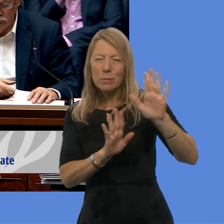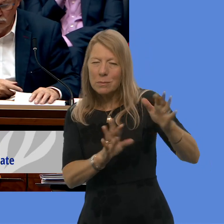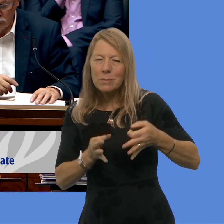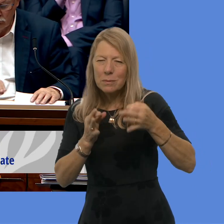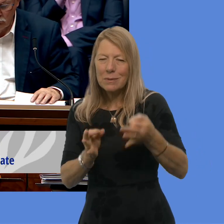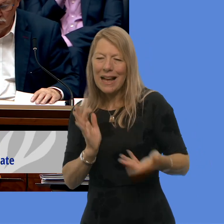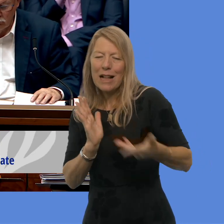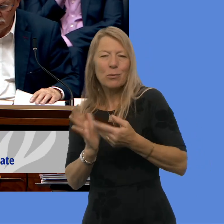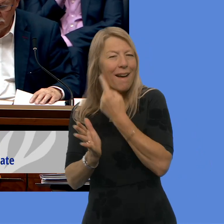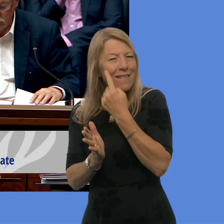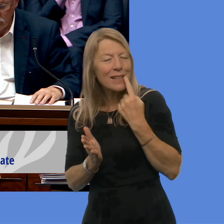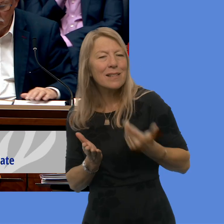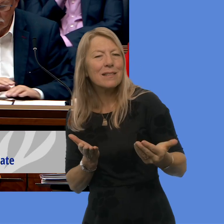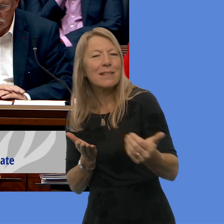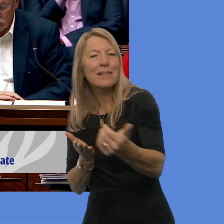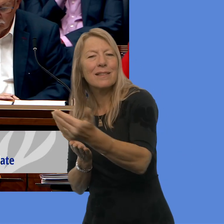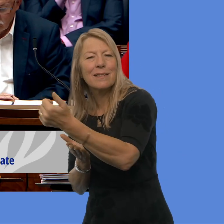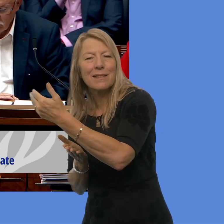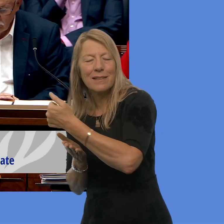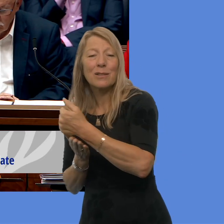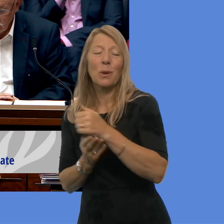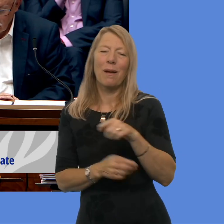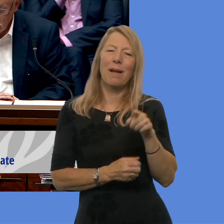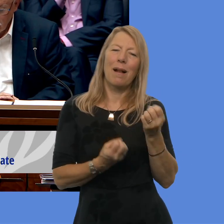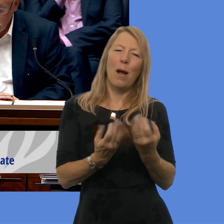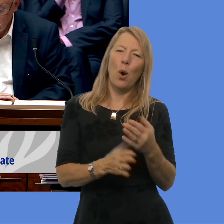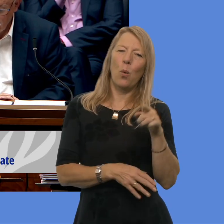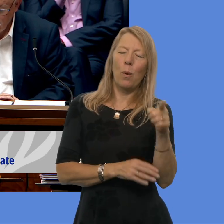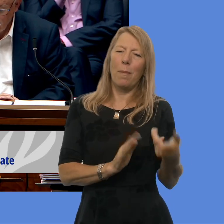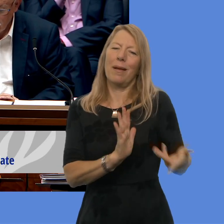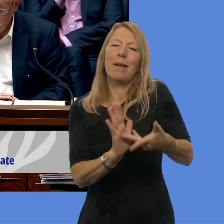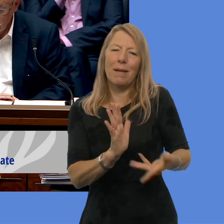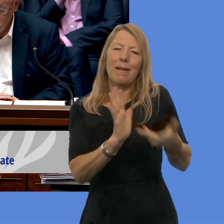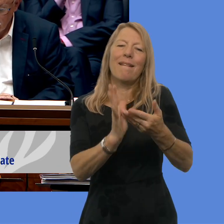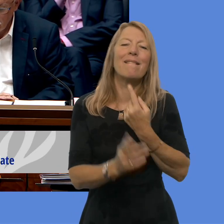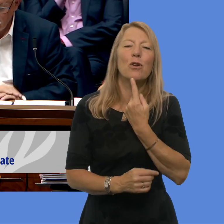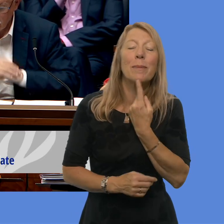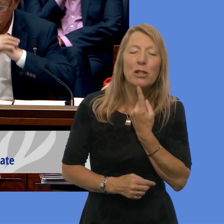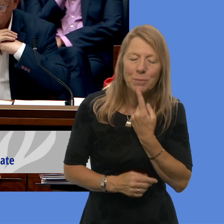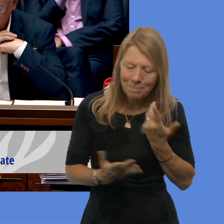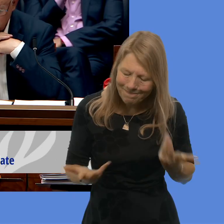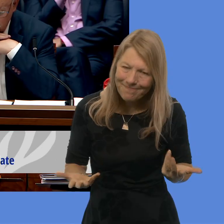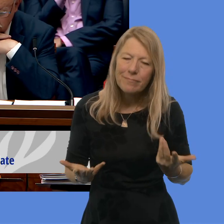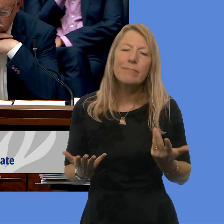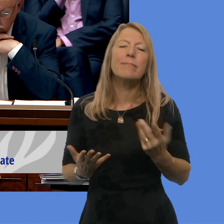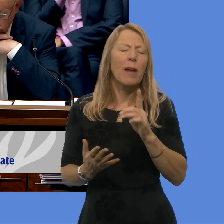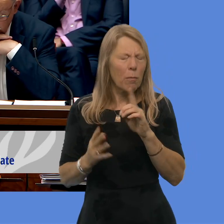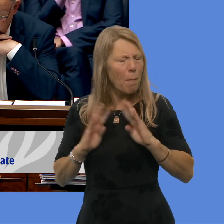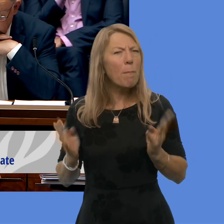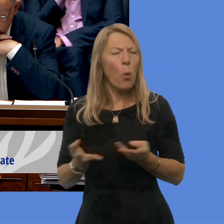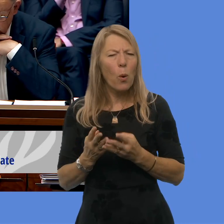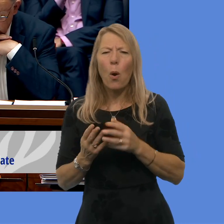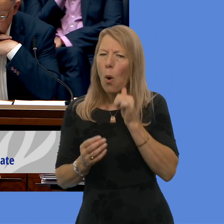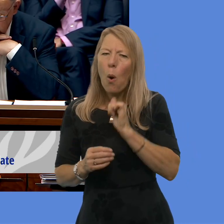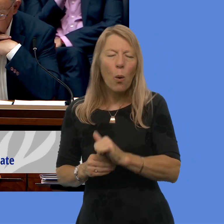allow applicants or their representatives to comment on specific issues. We are assured, though, that the Board is keeping processes under